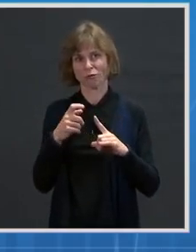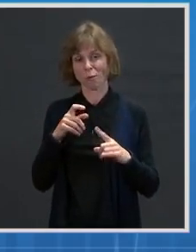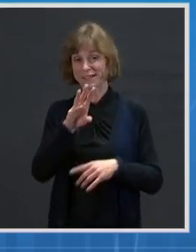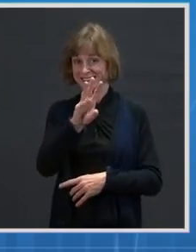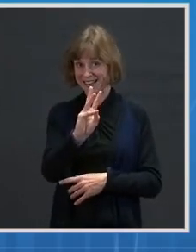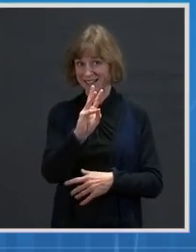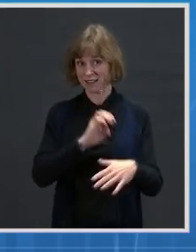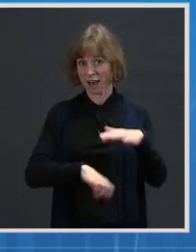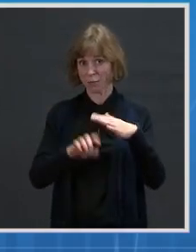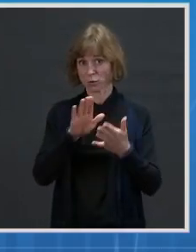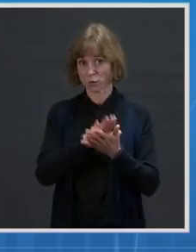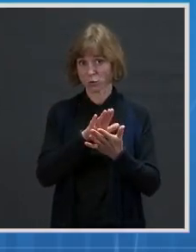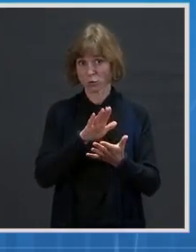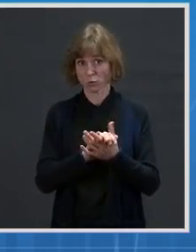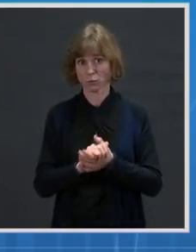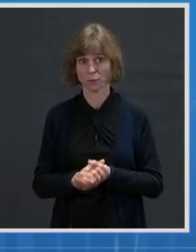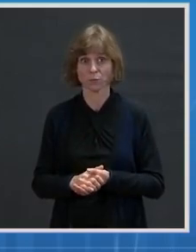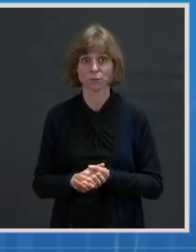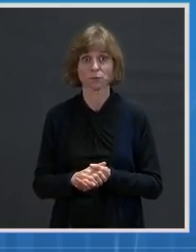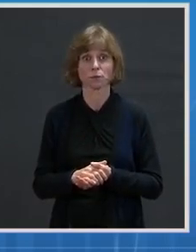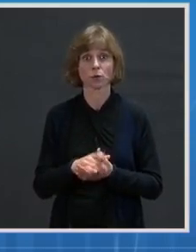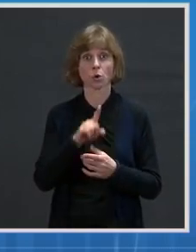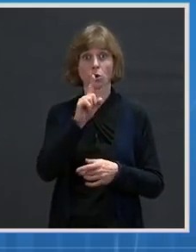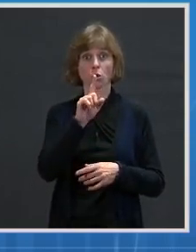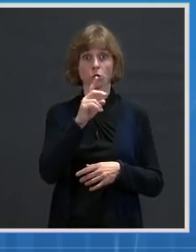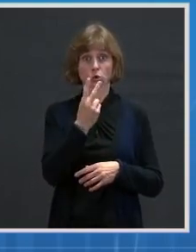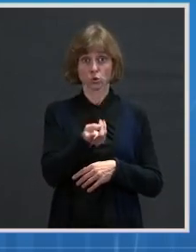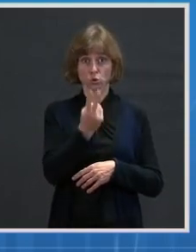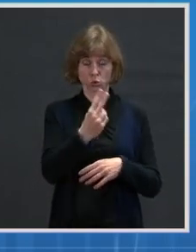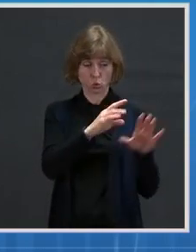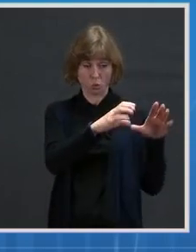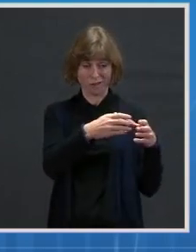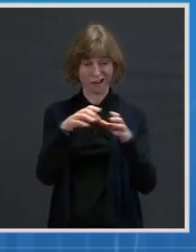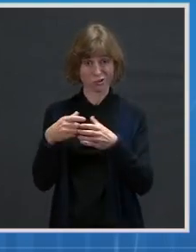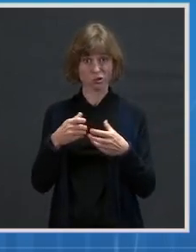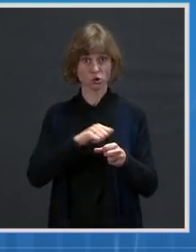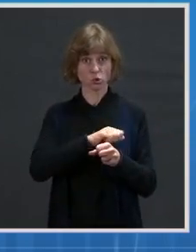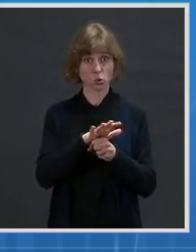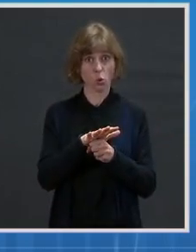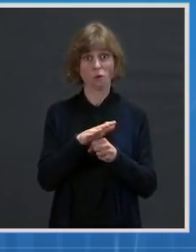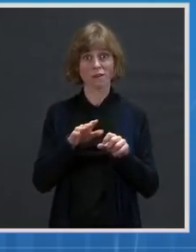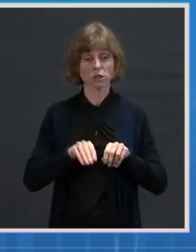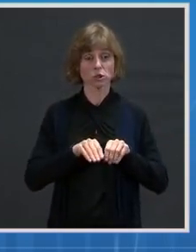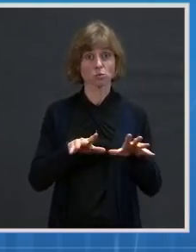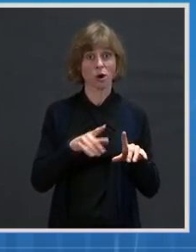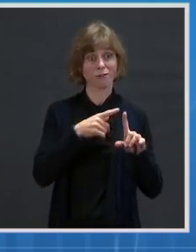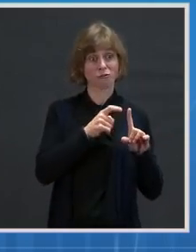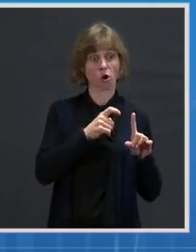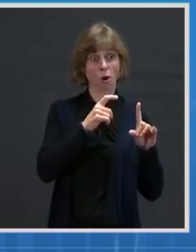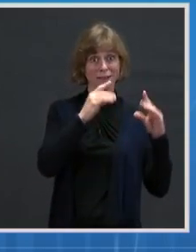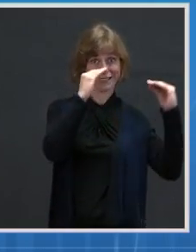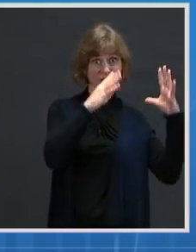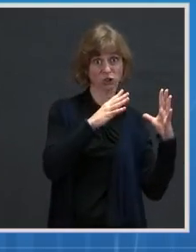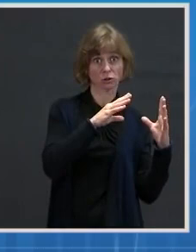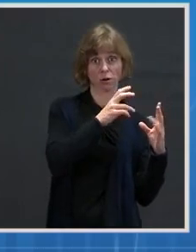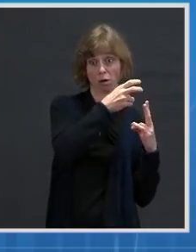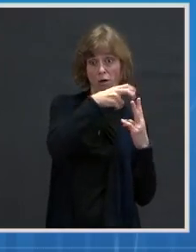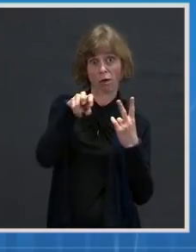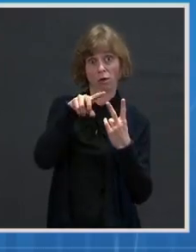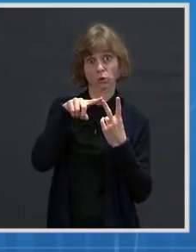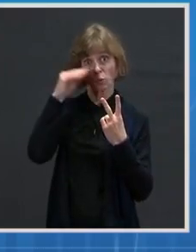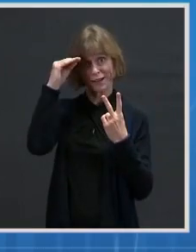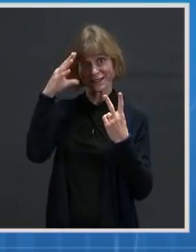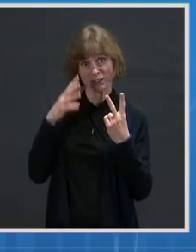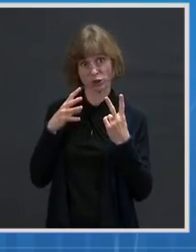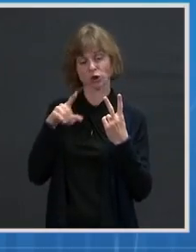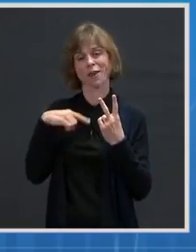schools. In 2 of these clusters, COVID-19 was spread first from educator to educator and then from